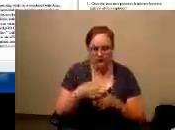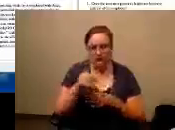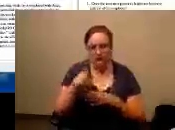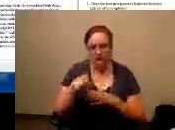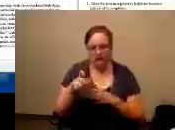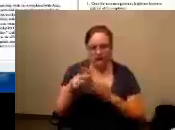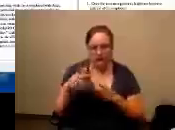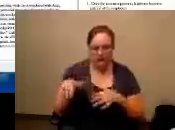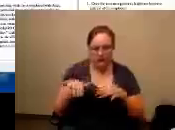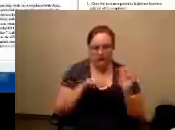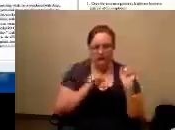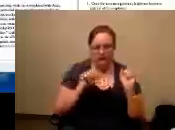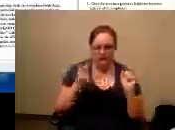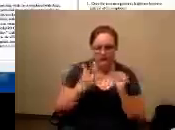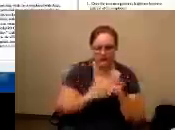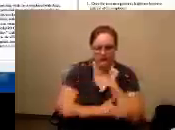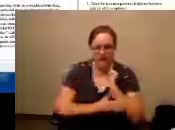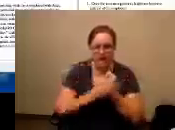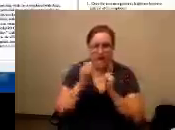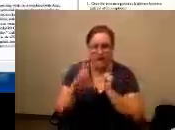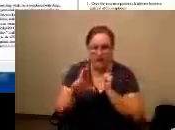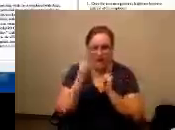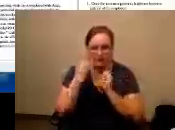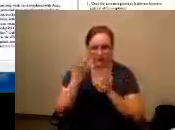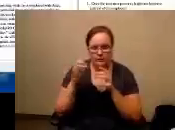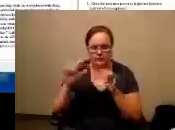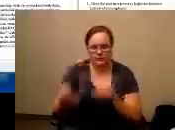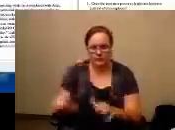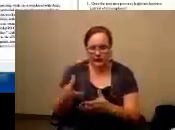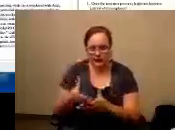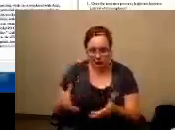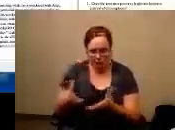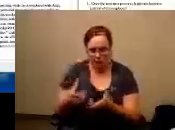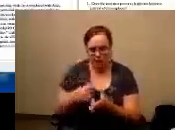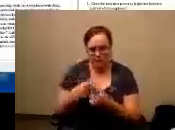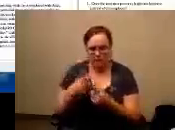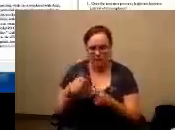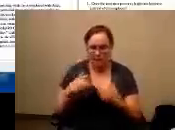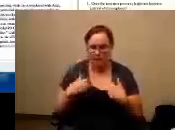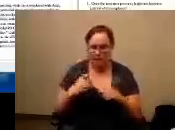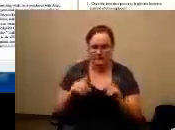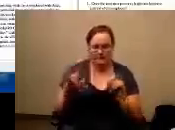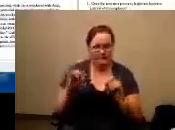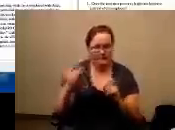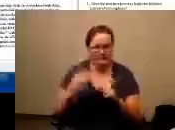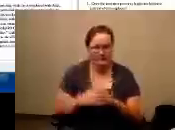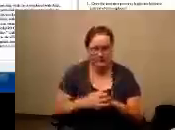leave Sedgwick County. Or if you want to stay in Sedgwick County, you got to get a different job.